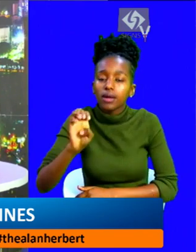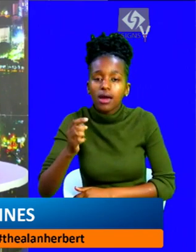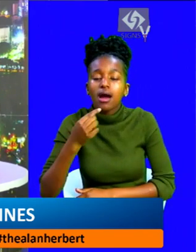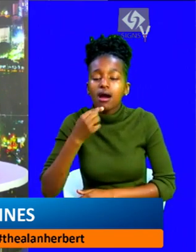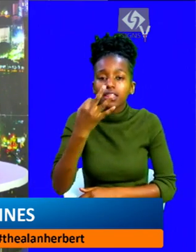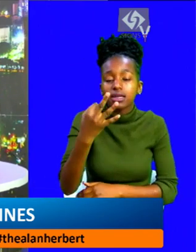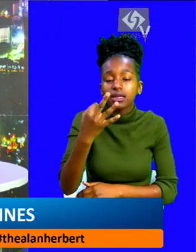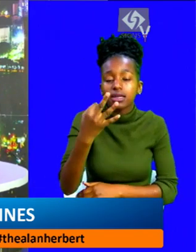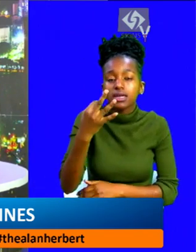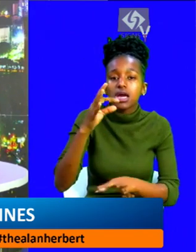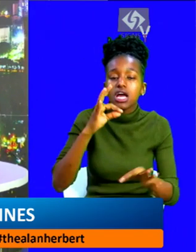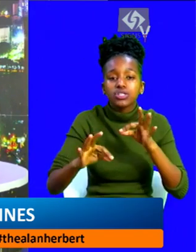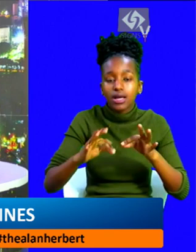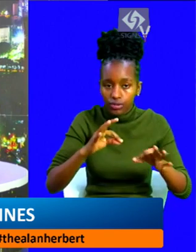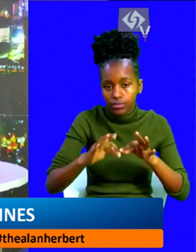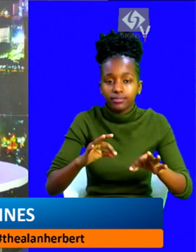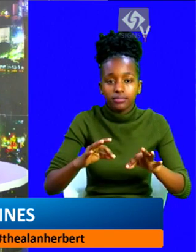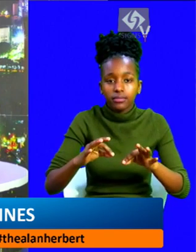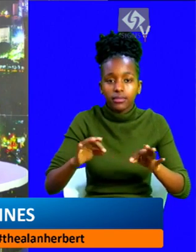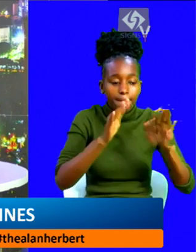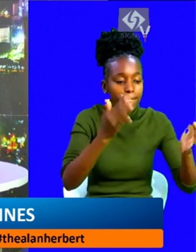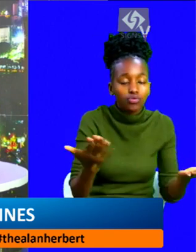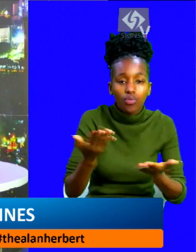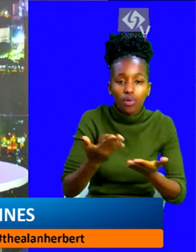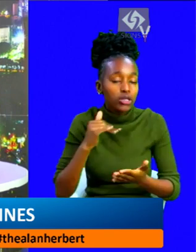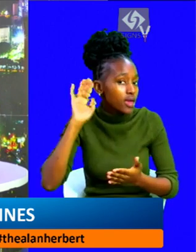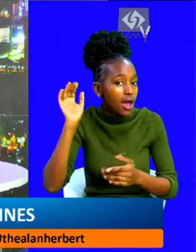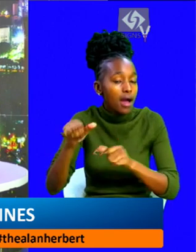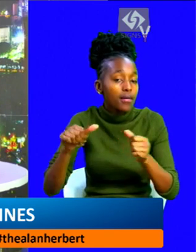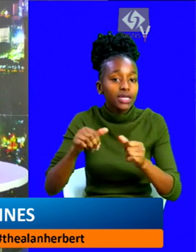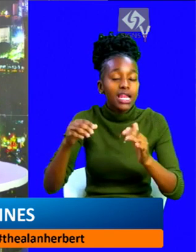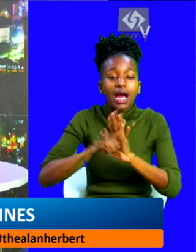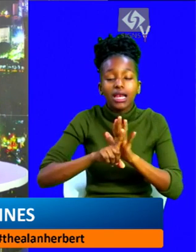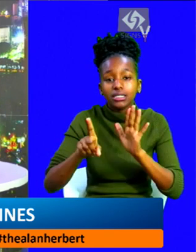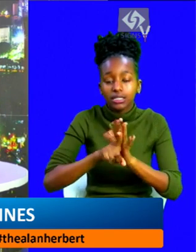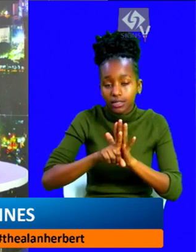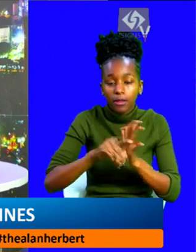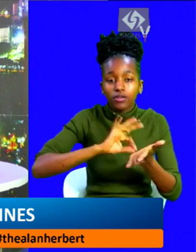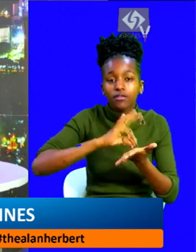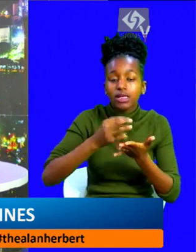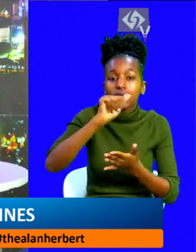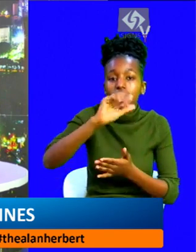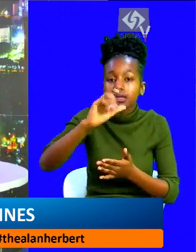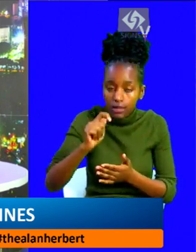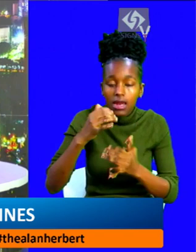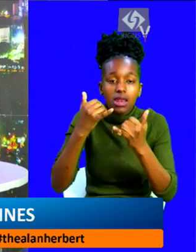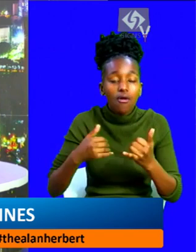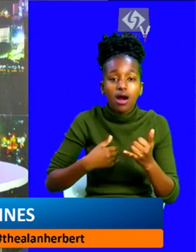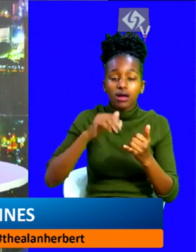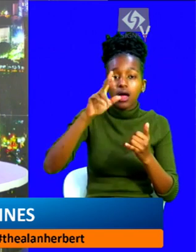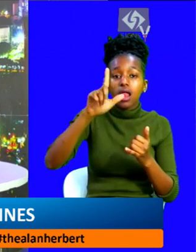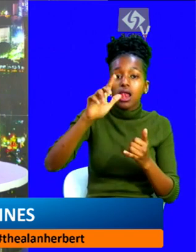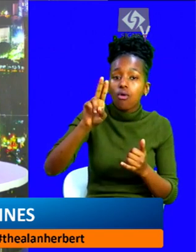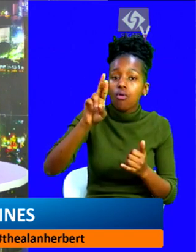opposition to halt the anti-government protests. With utmost humility, we address the